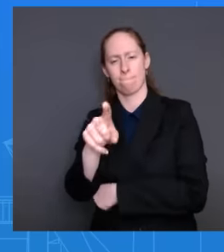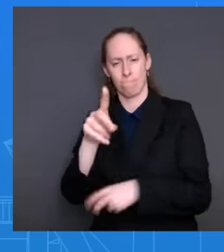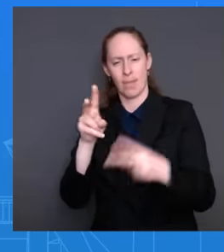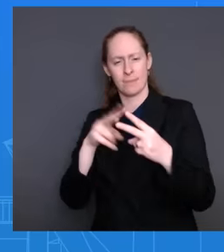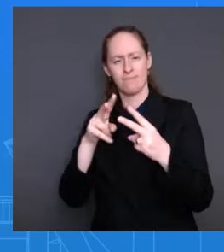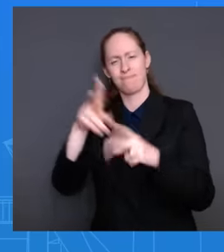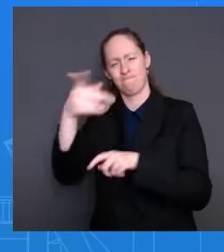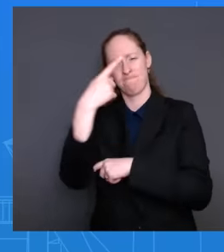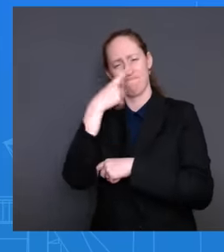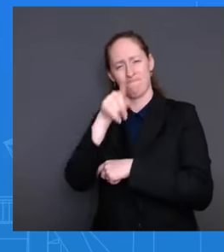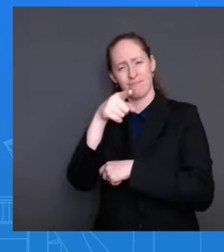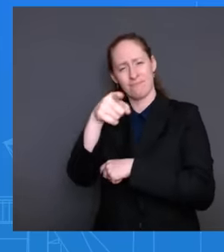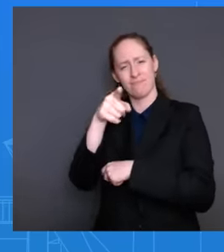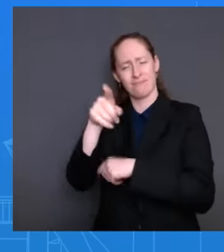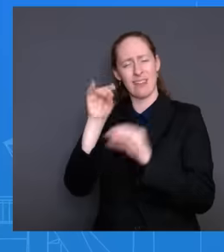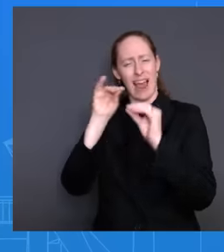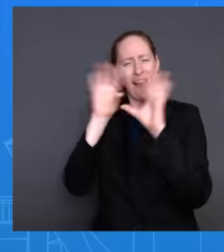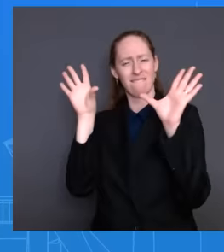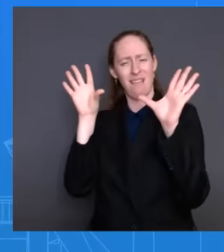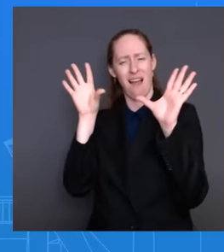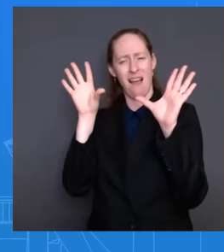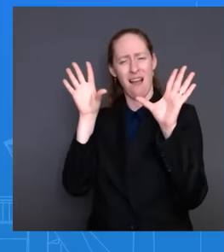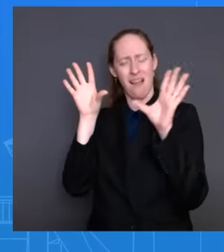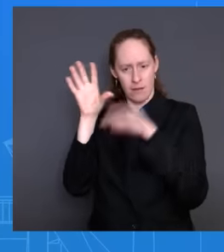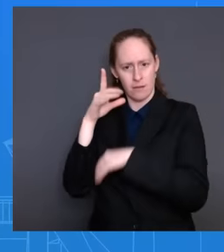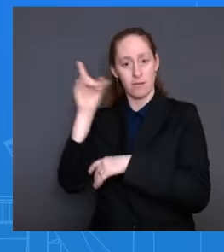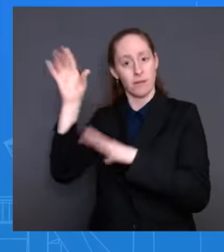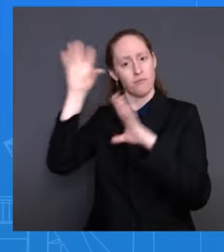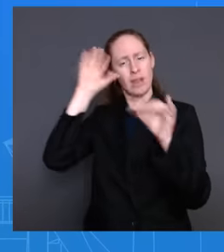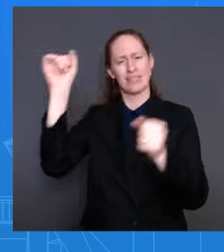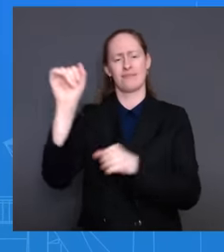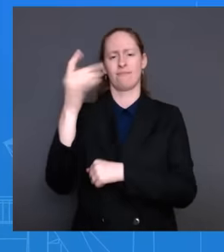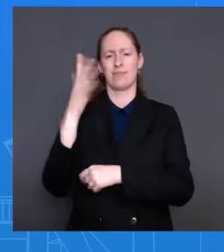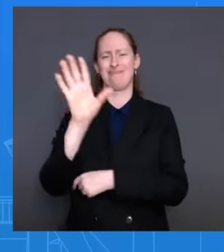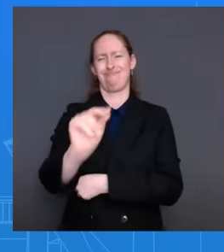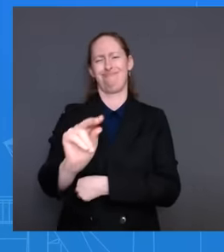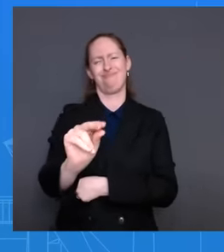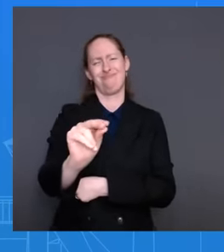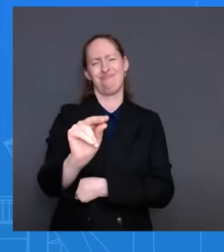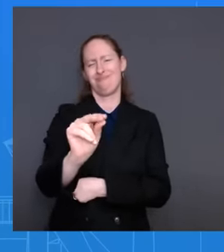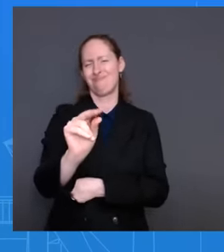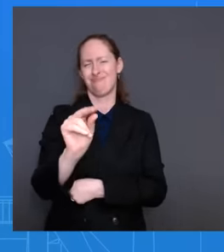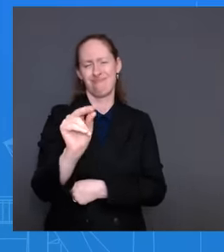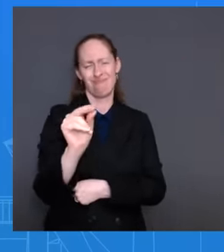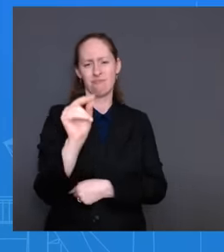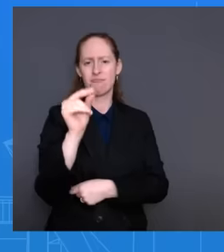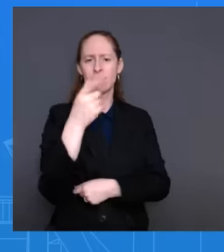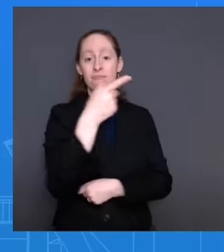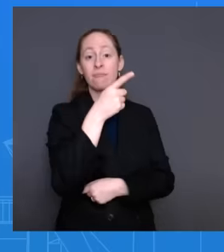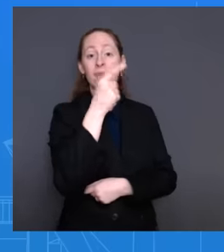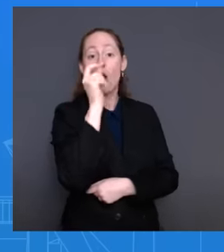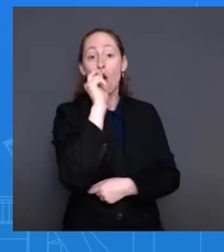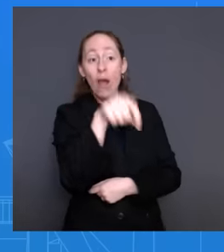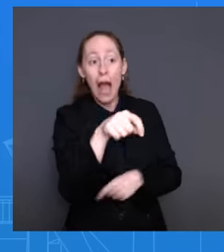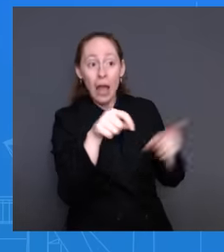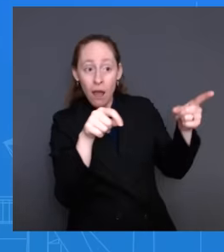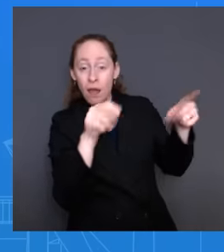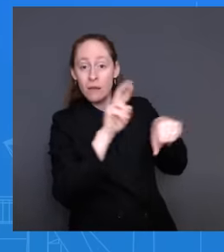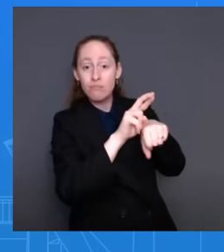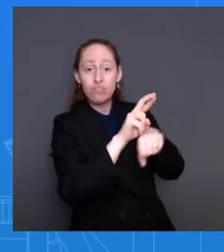sending Ukraine rocket systems that could strike into Russia, since even short-range missiles could fly over the border if they're fired nearby?